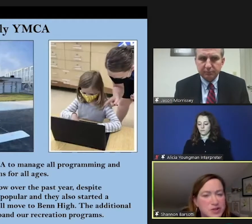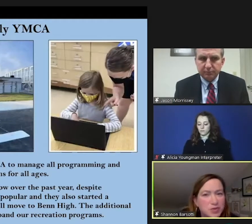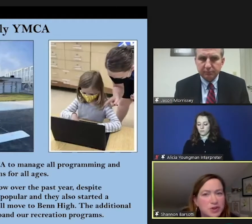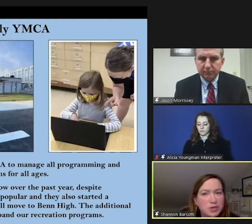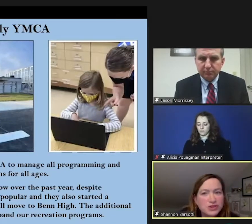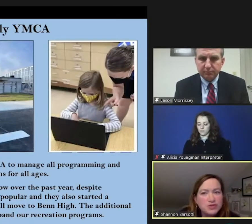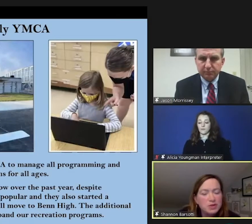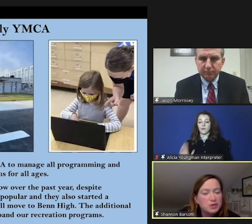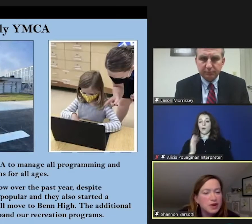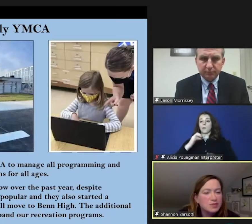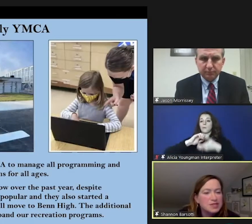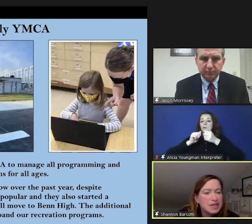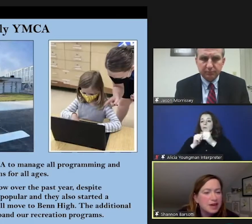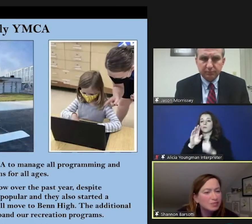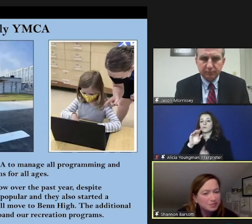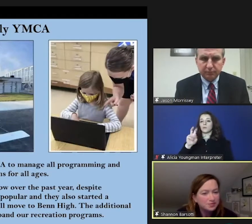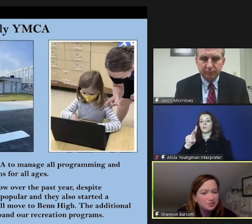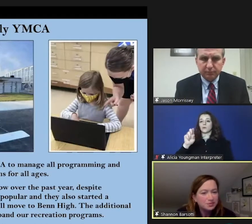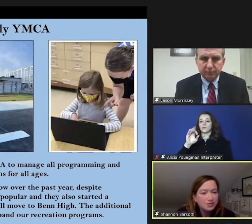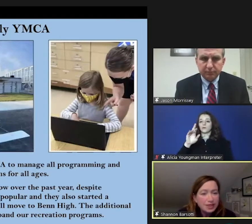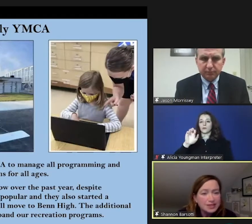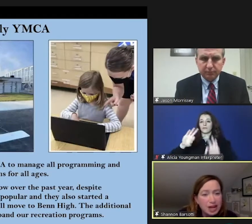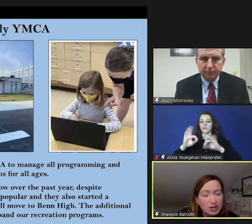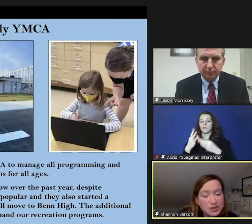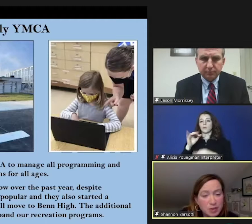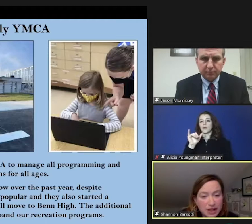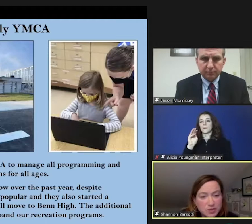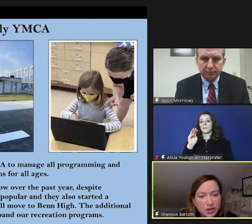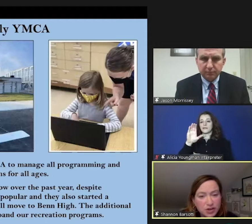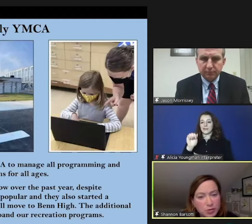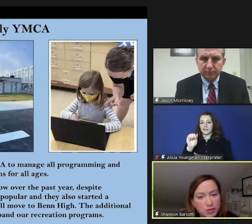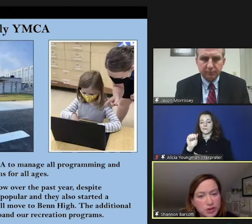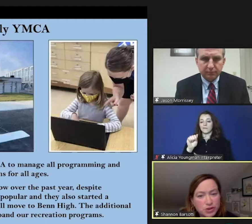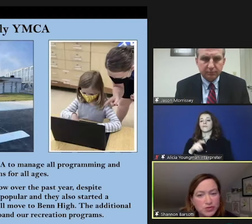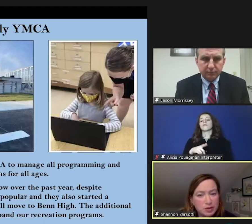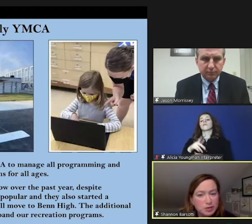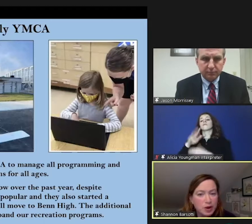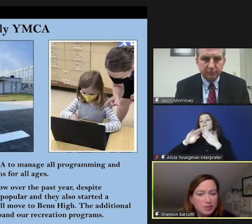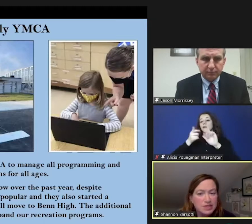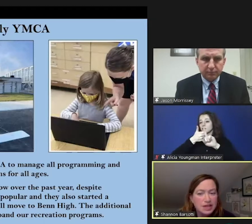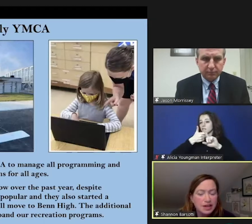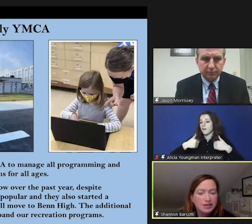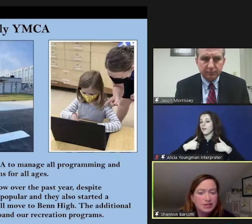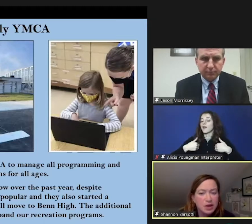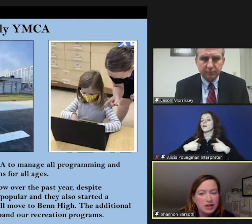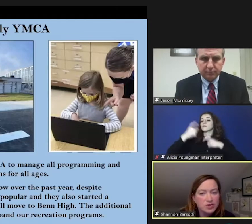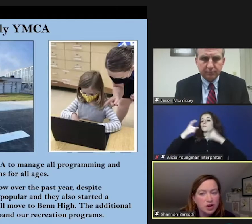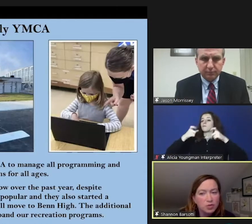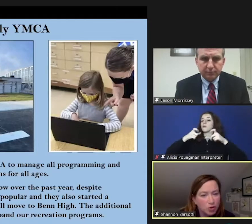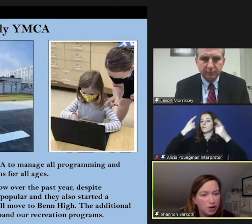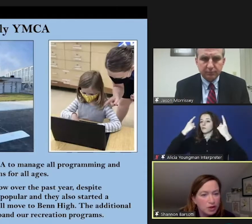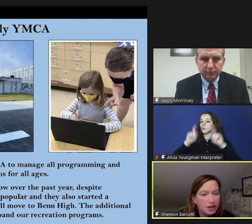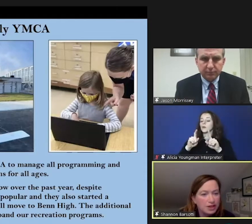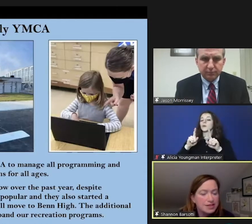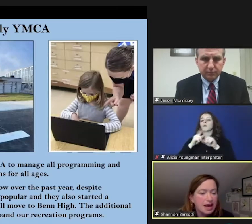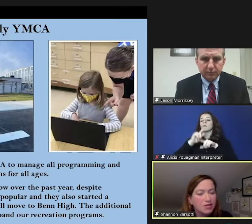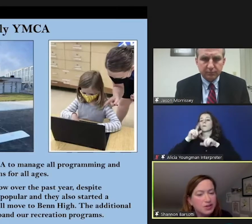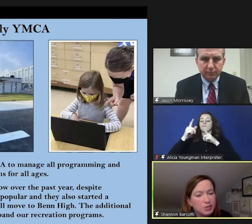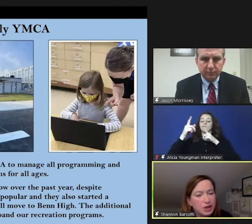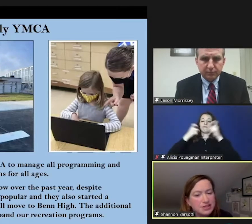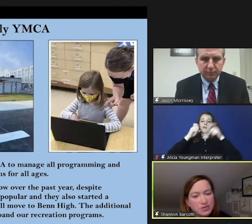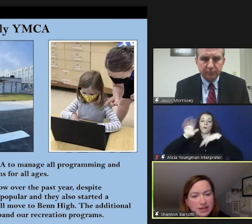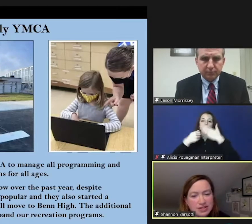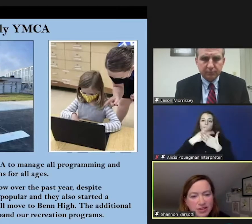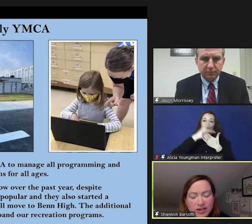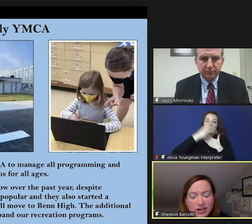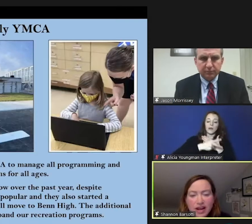Our partnership with the Berkshire Family YMCA, the town has a management agreement with the Berkshire Family YMCA to manage all programming and staff